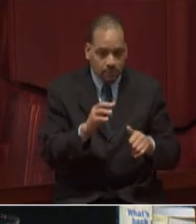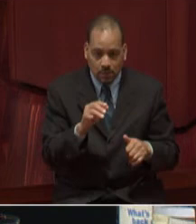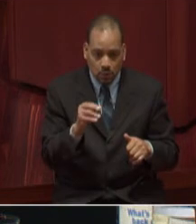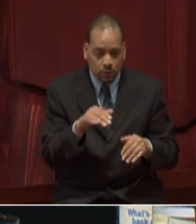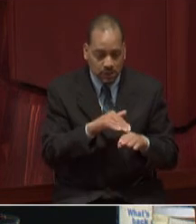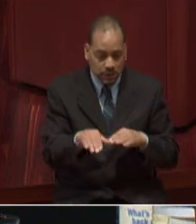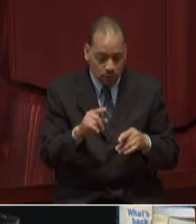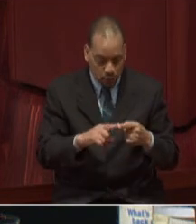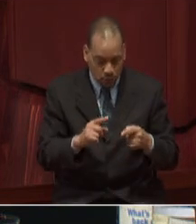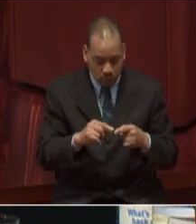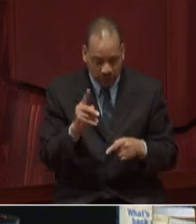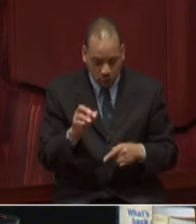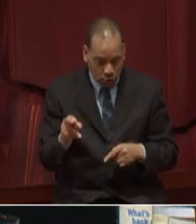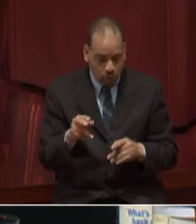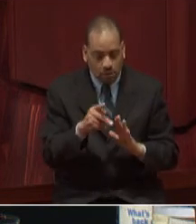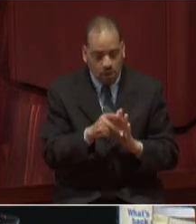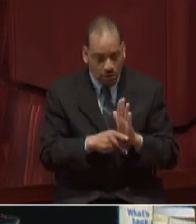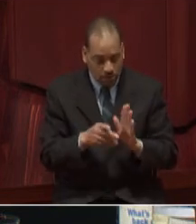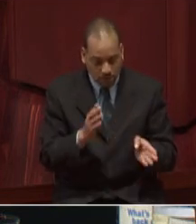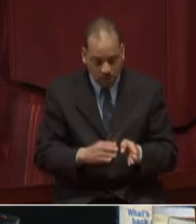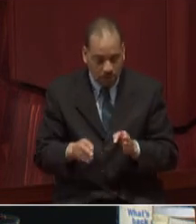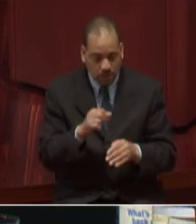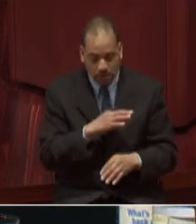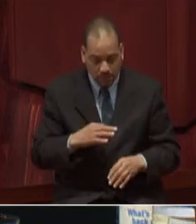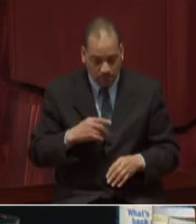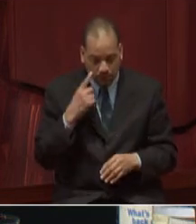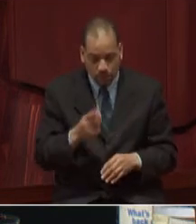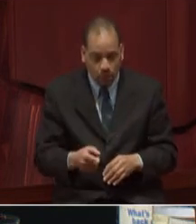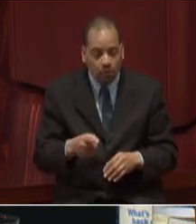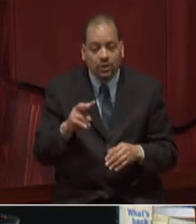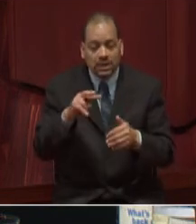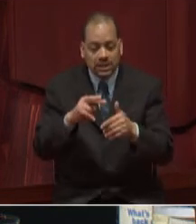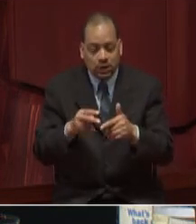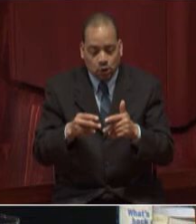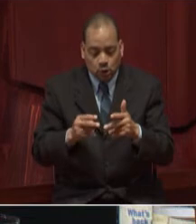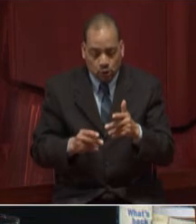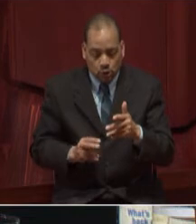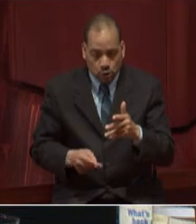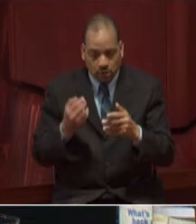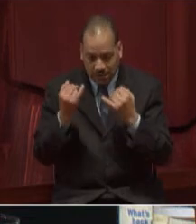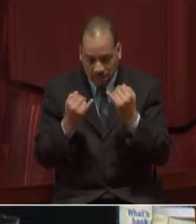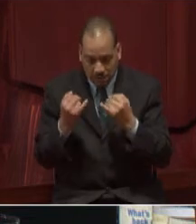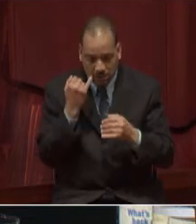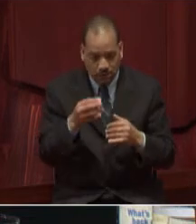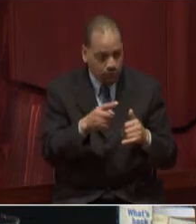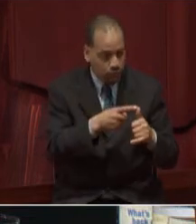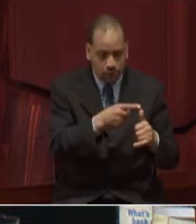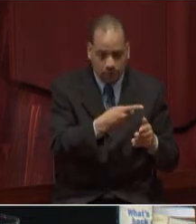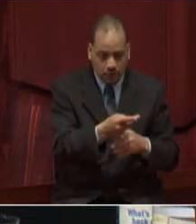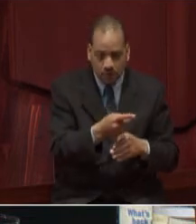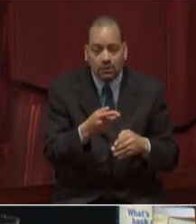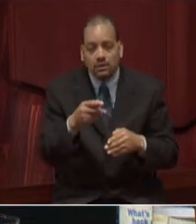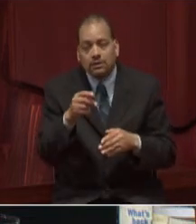staff on contingencies and devil's advocacy. And I sent him a couple, which my boss, Halpin, let me send on my